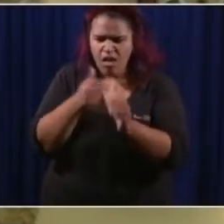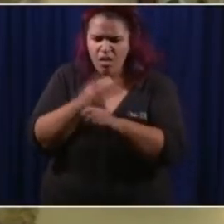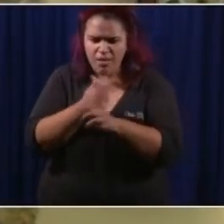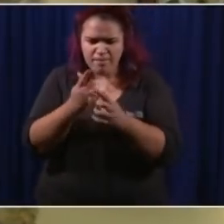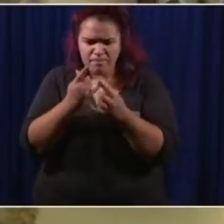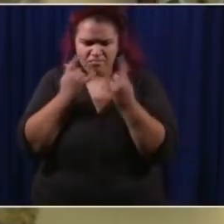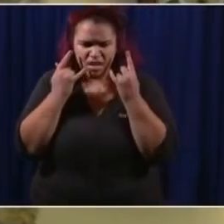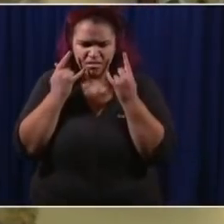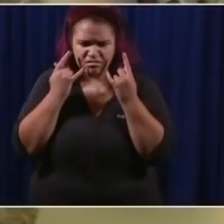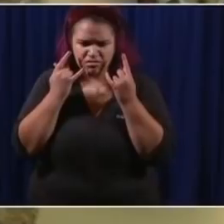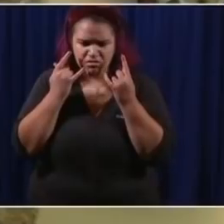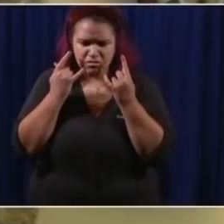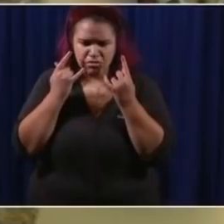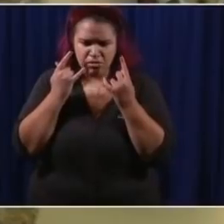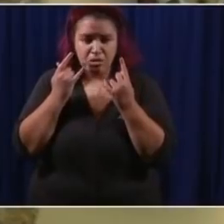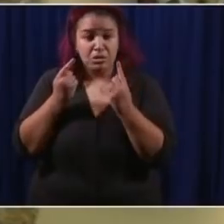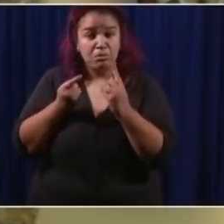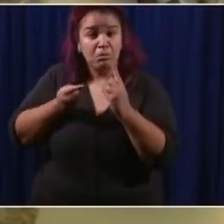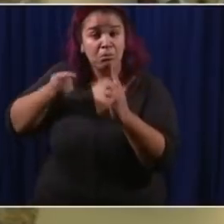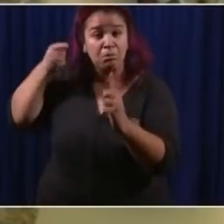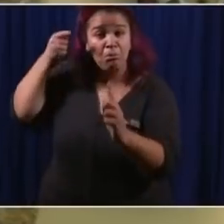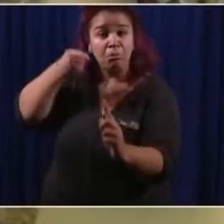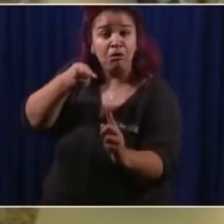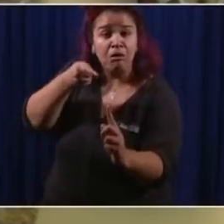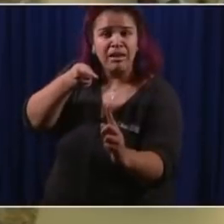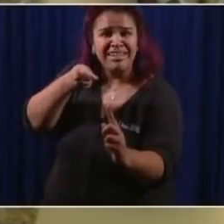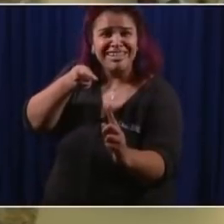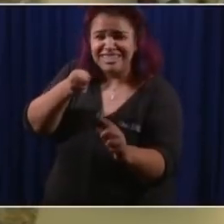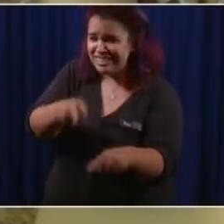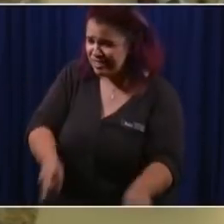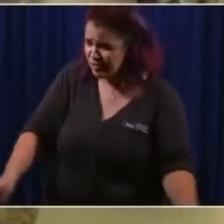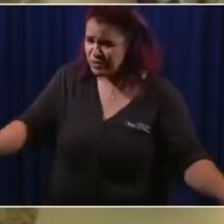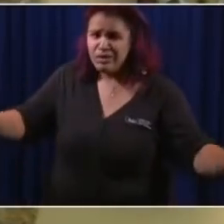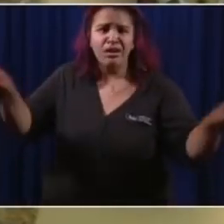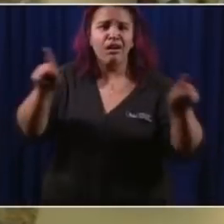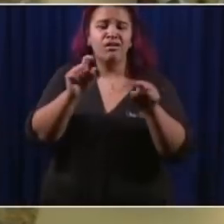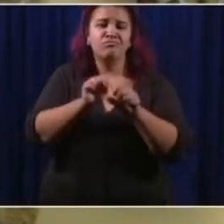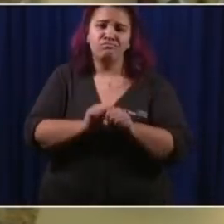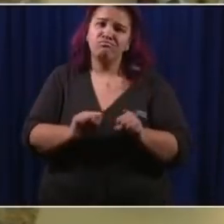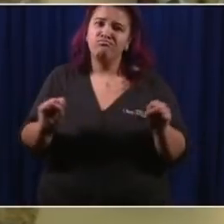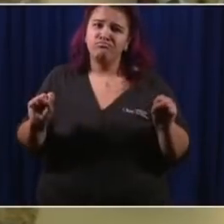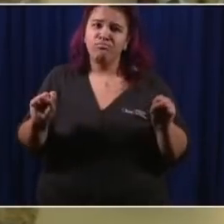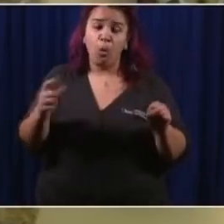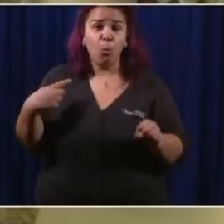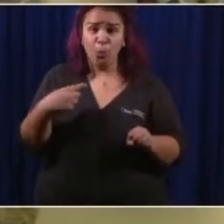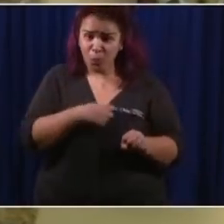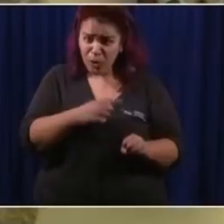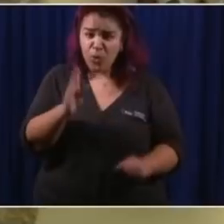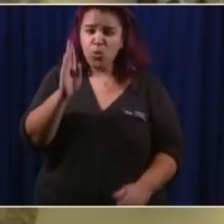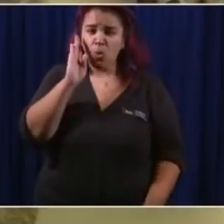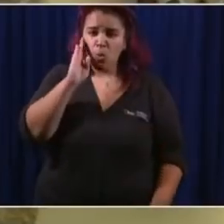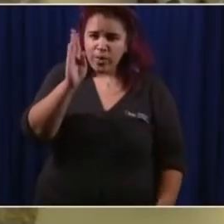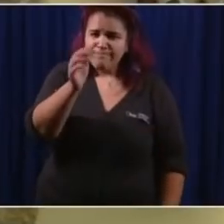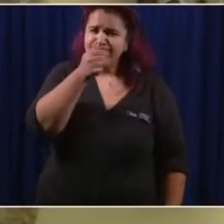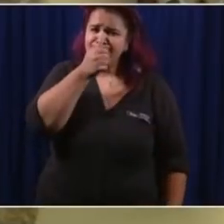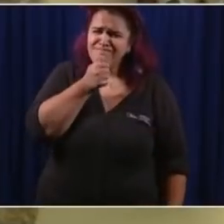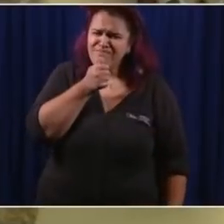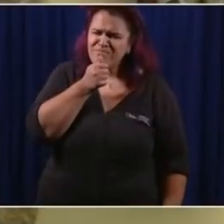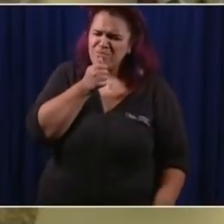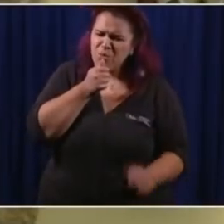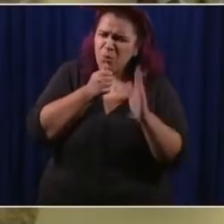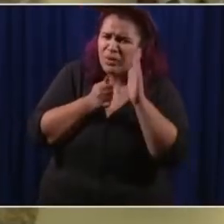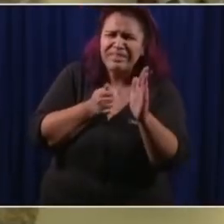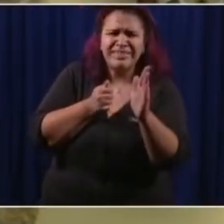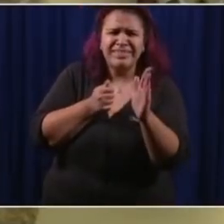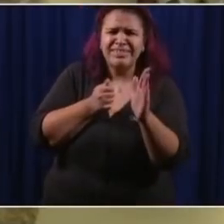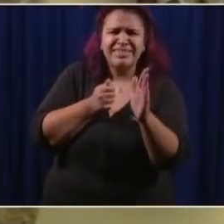done, it's about preserving life. Look, we're going to get through this. We're going to get through this.